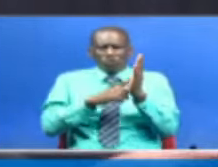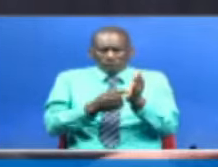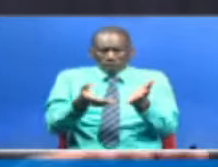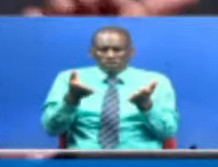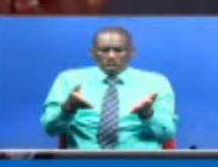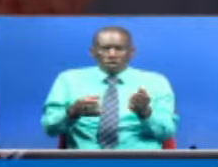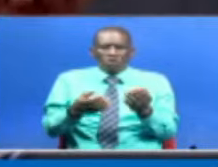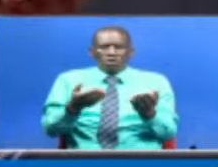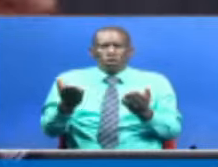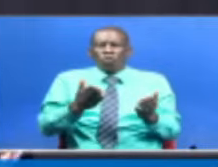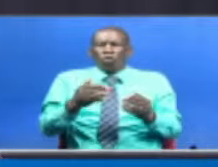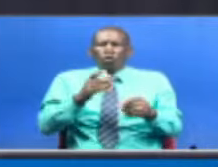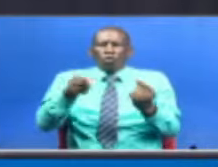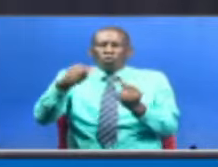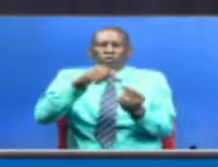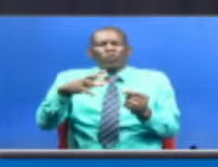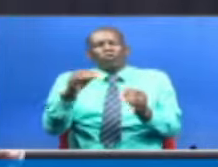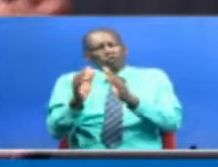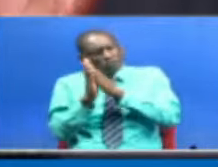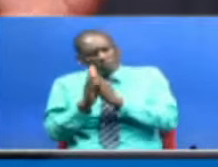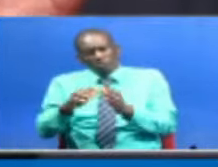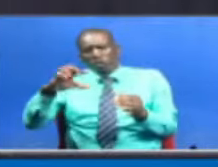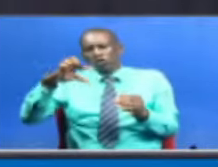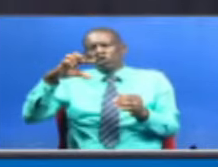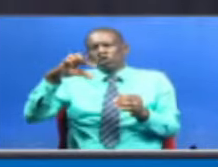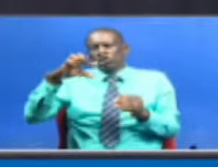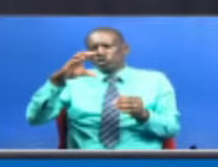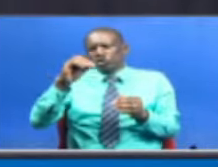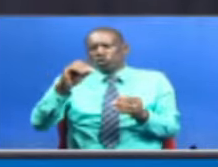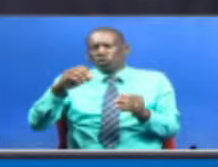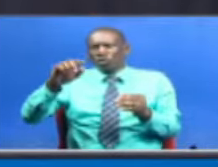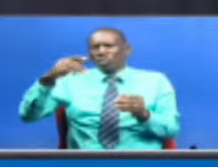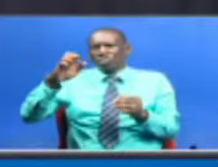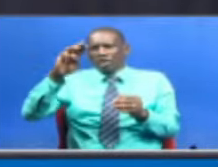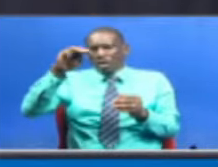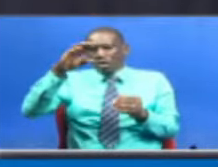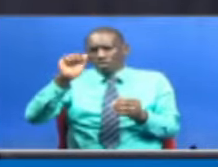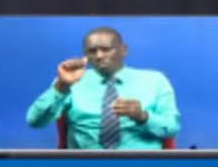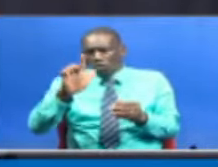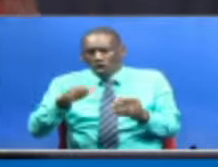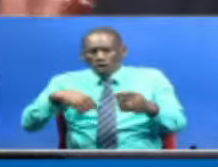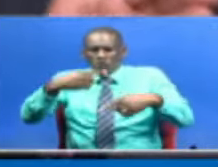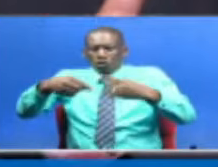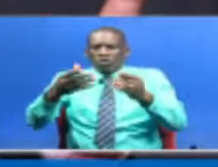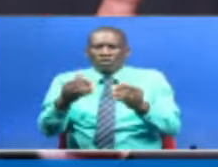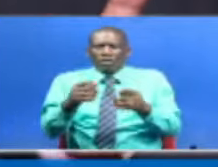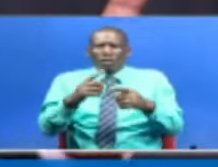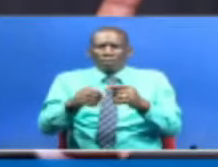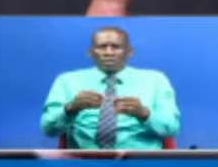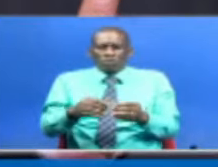go to sleep, the geothermals are still running, and take that power to green hydrogen. You take it to run some